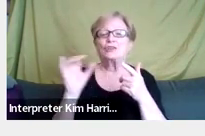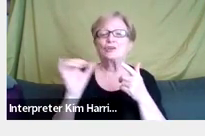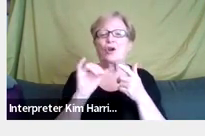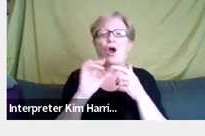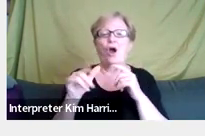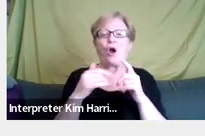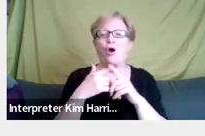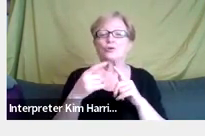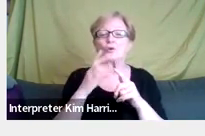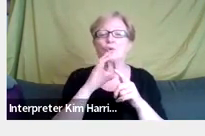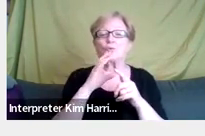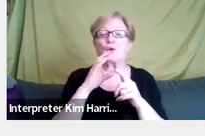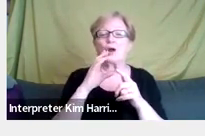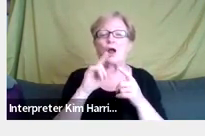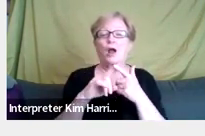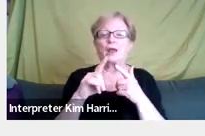impairment.